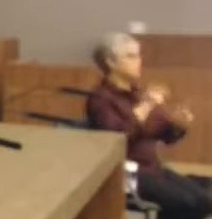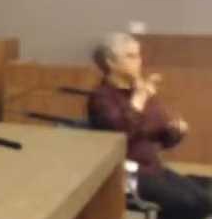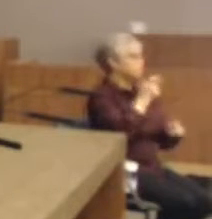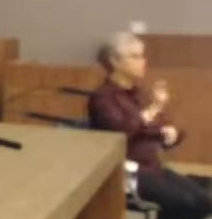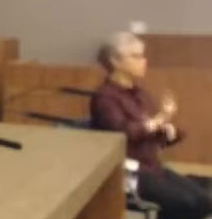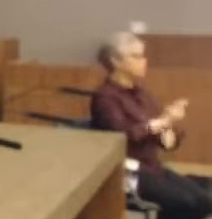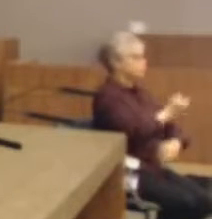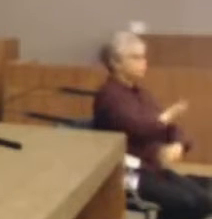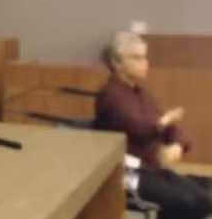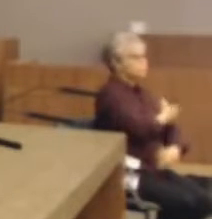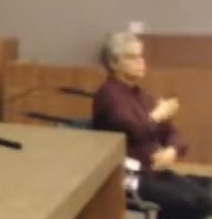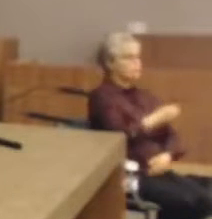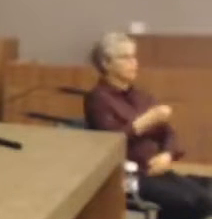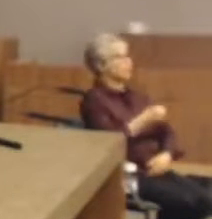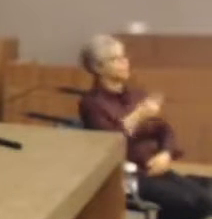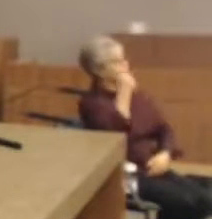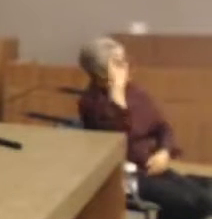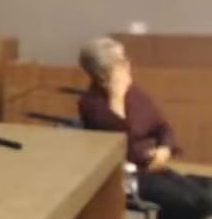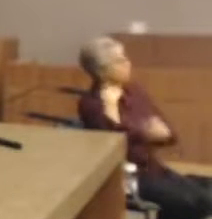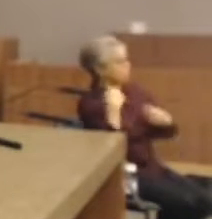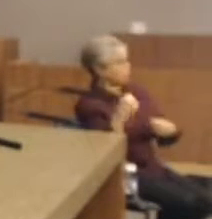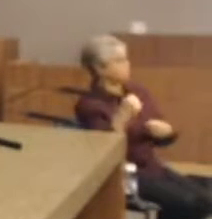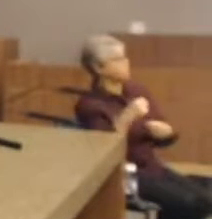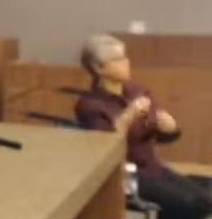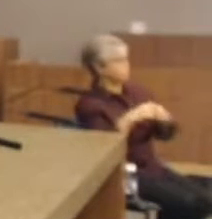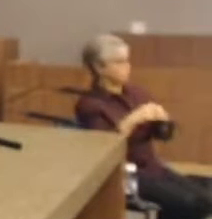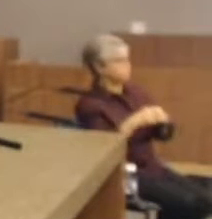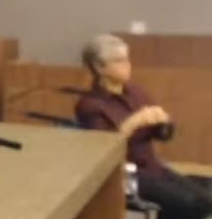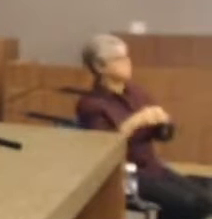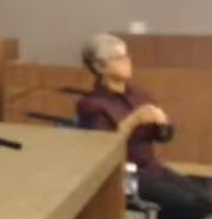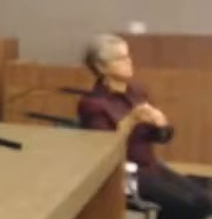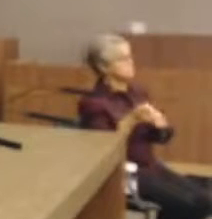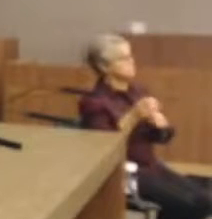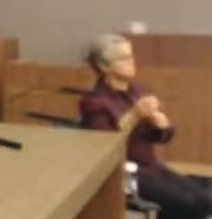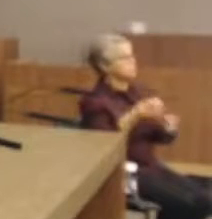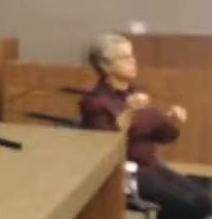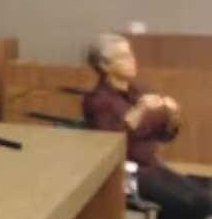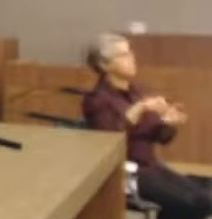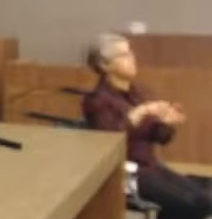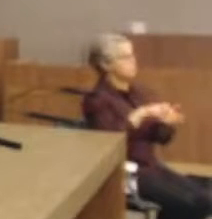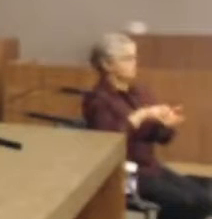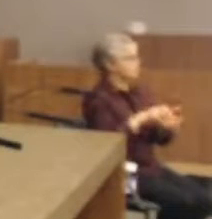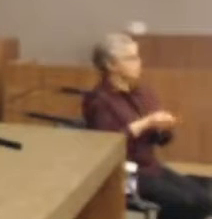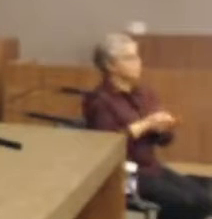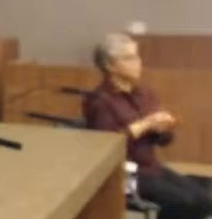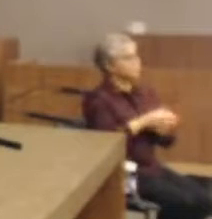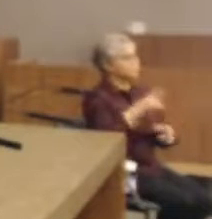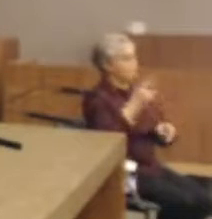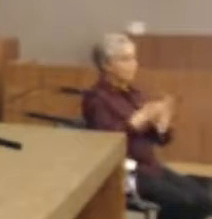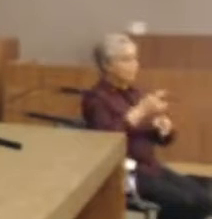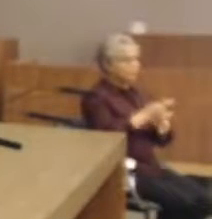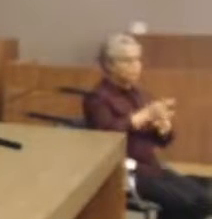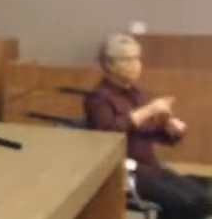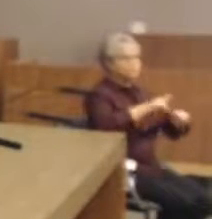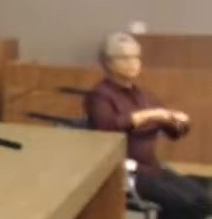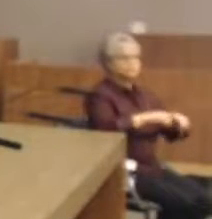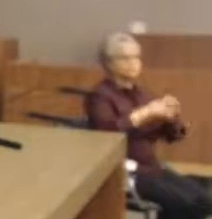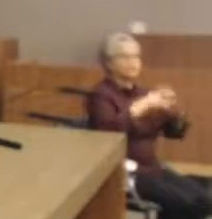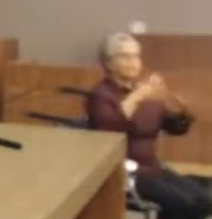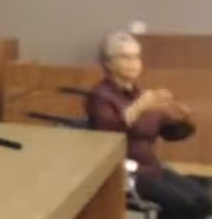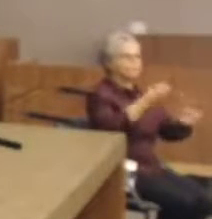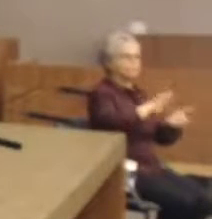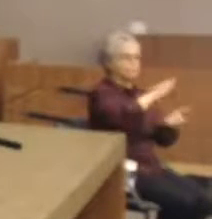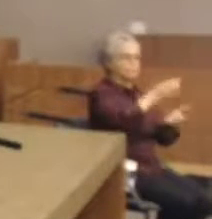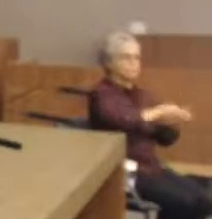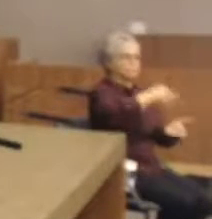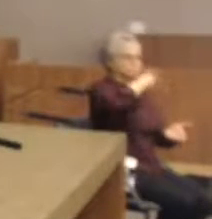issues. So the alcohol, it's interesting. It depends on the degree to which someone drank. It depends on, you know, some people